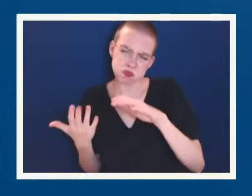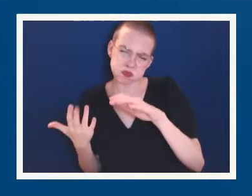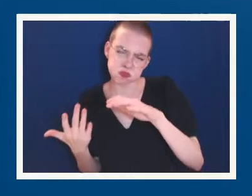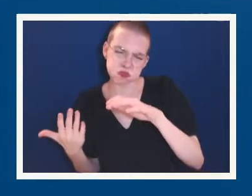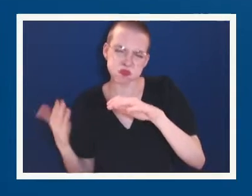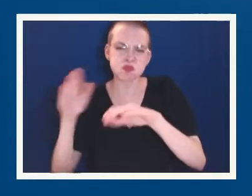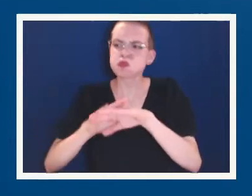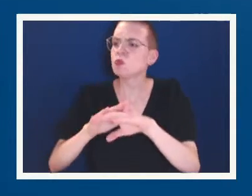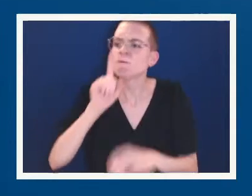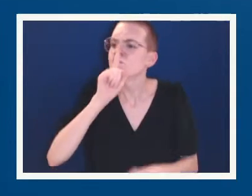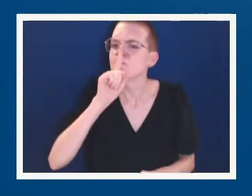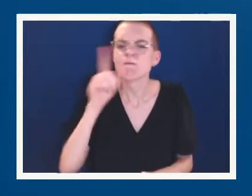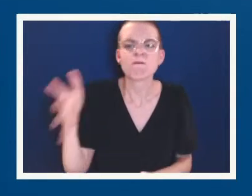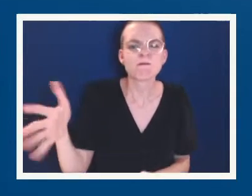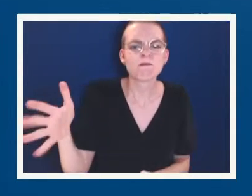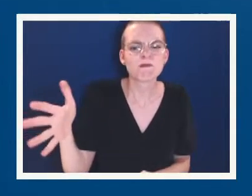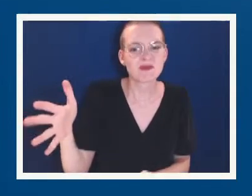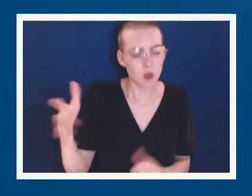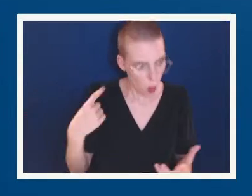it down. They shot it up.